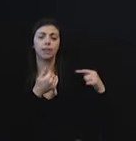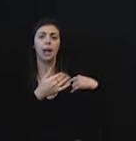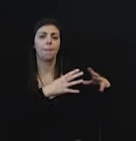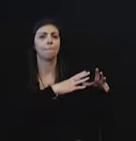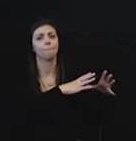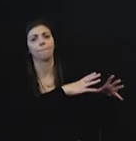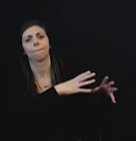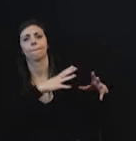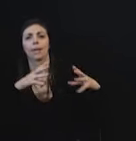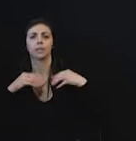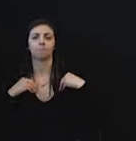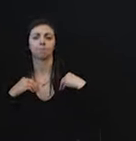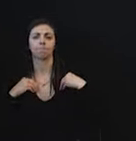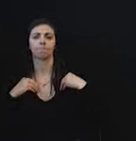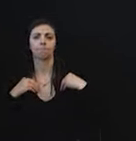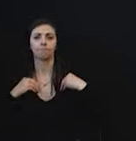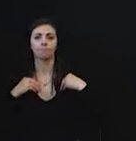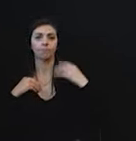Because he loves you.